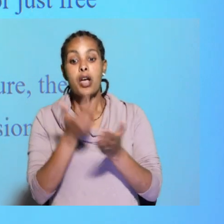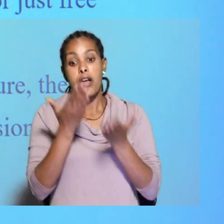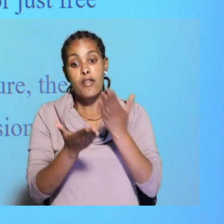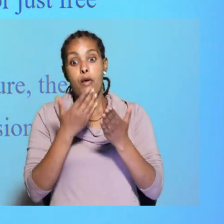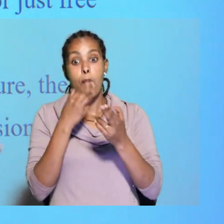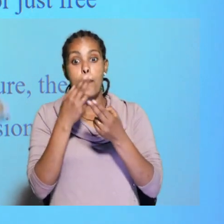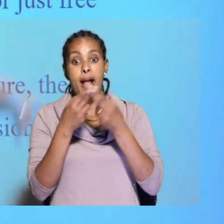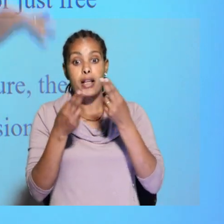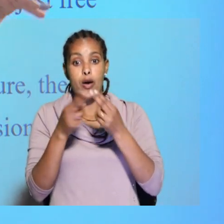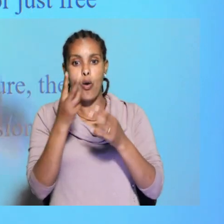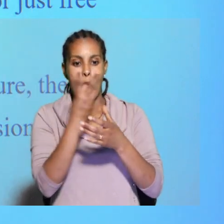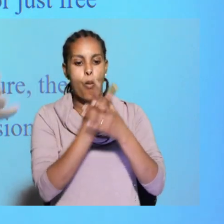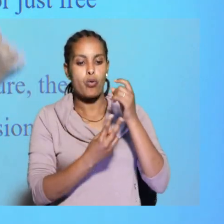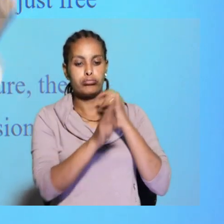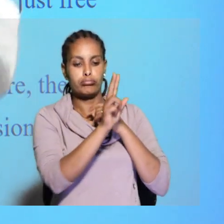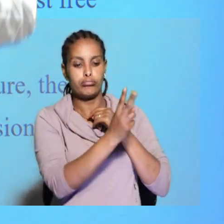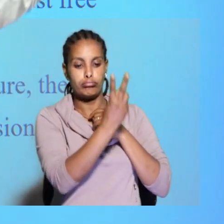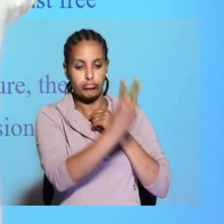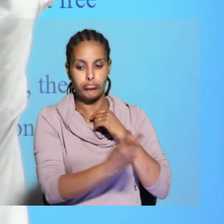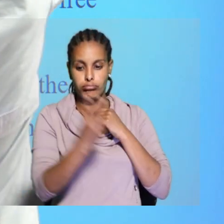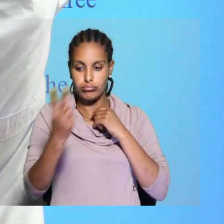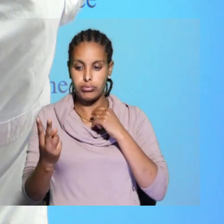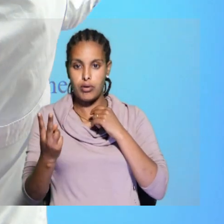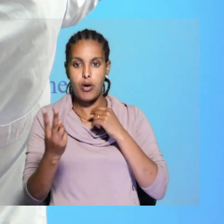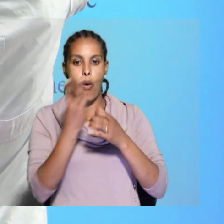you multiply both sides by temperature,